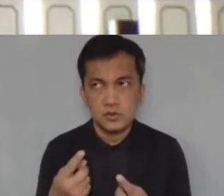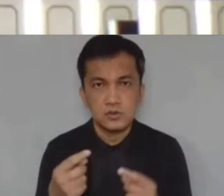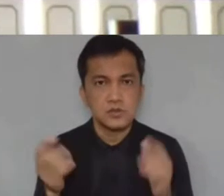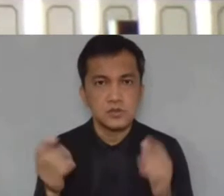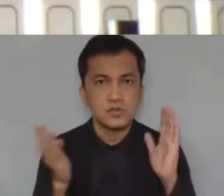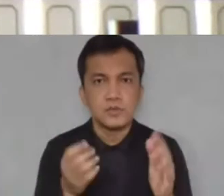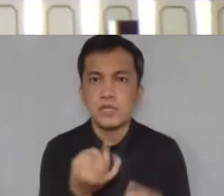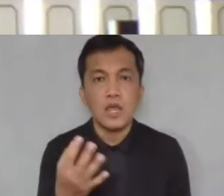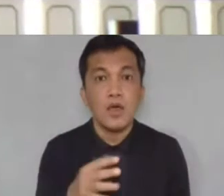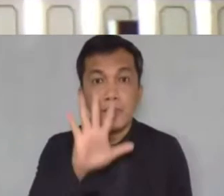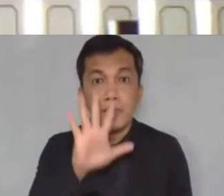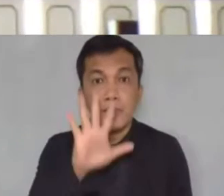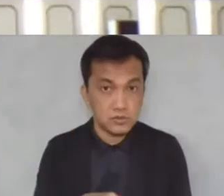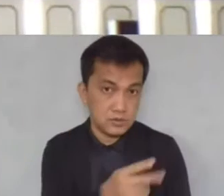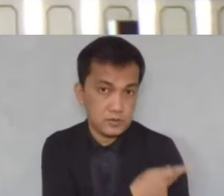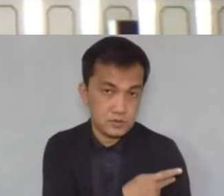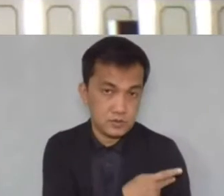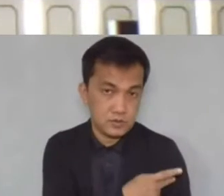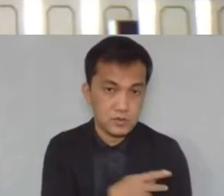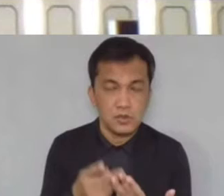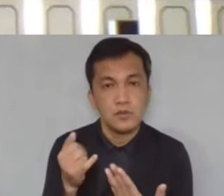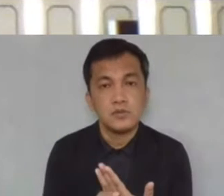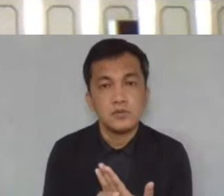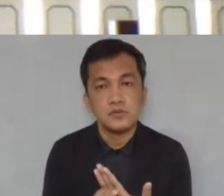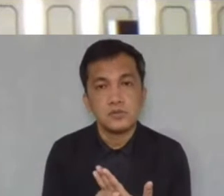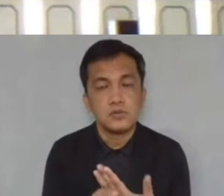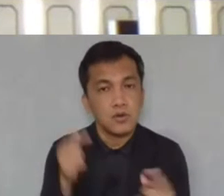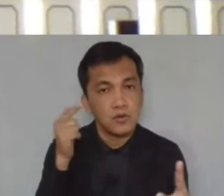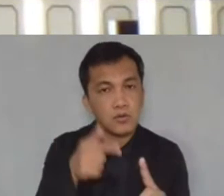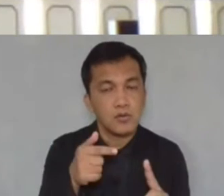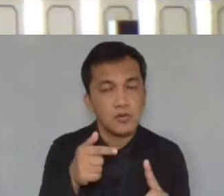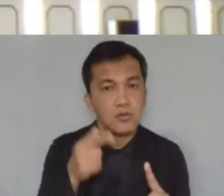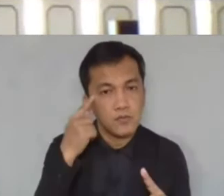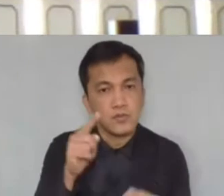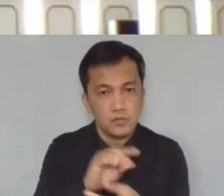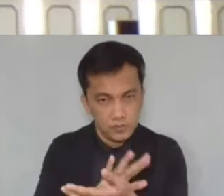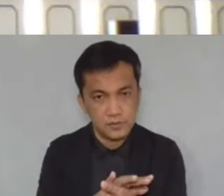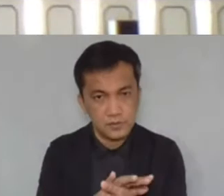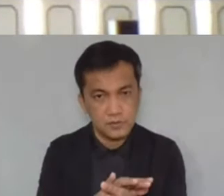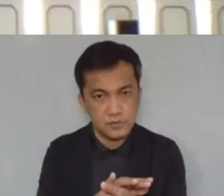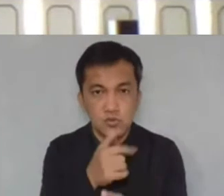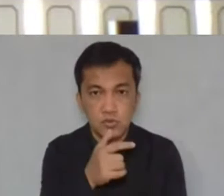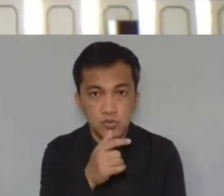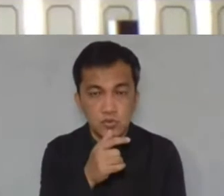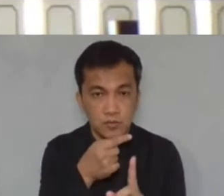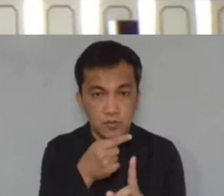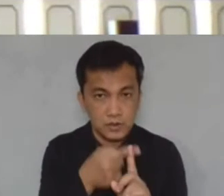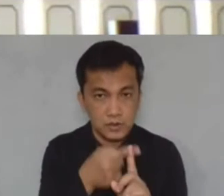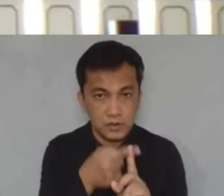served 5,000 patients. This project is intended for the COVID patient. Ito yung mga nag-positive